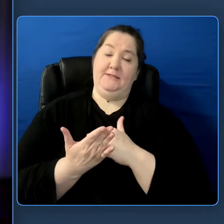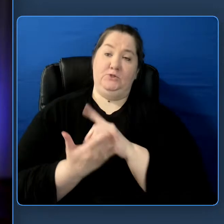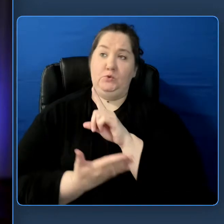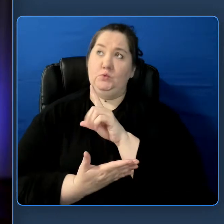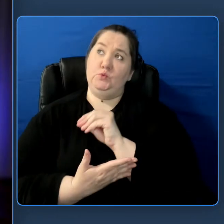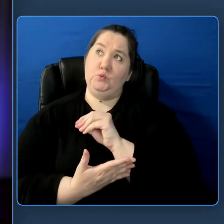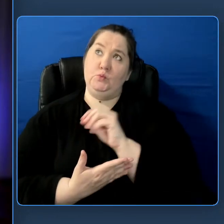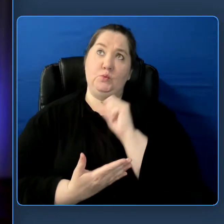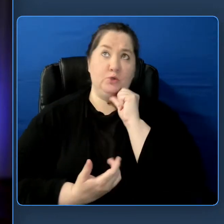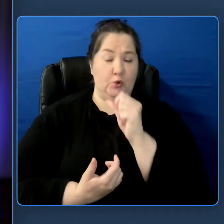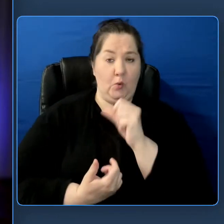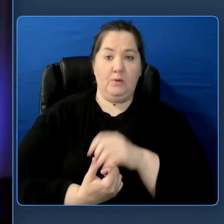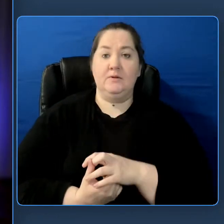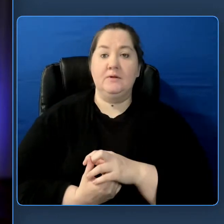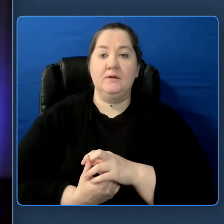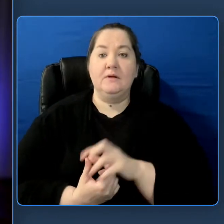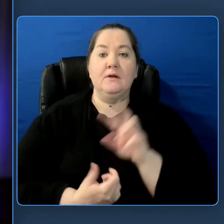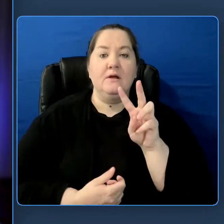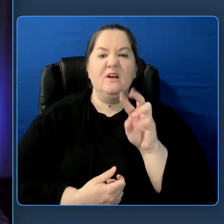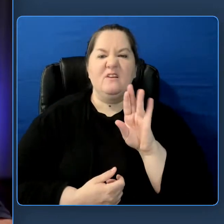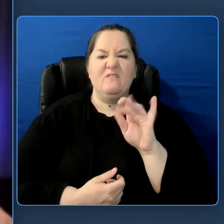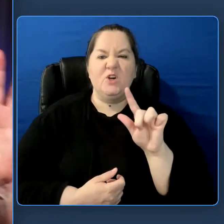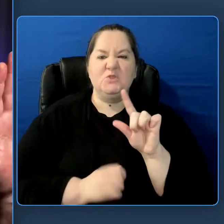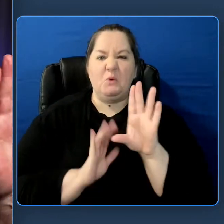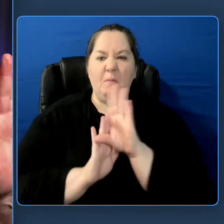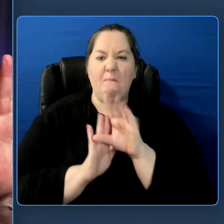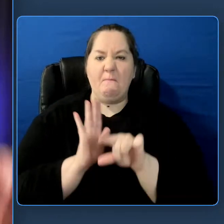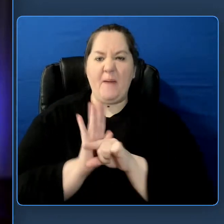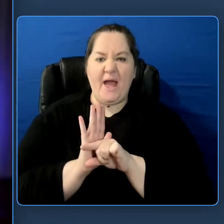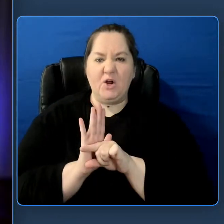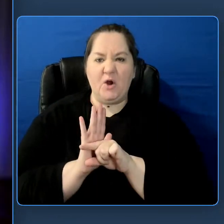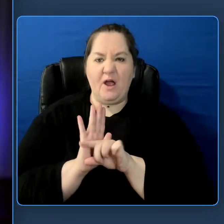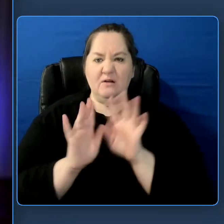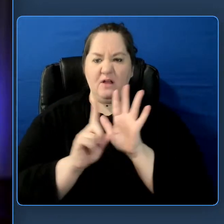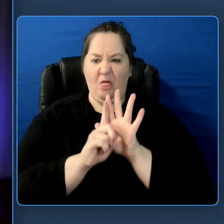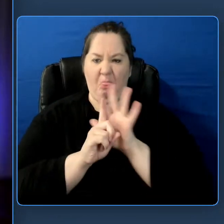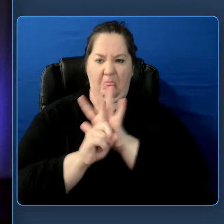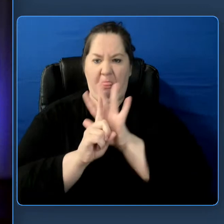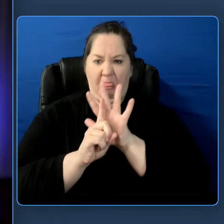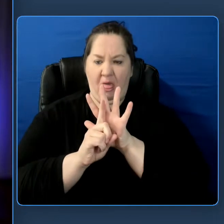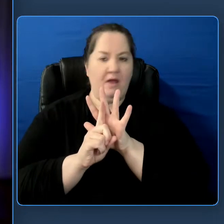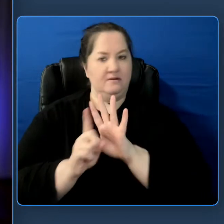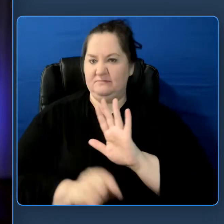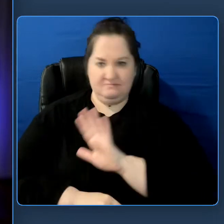and don'ts, no virtual backgrounds, ever.